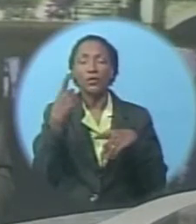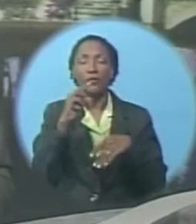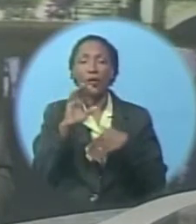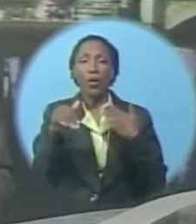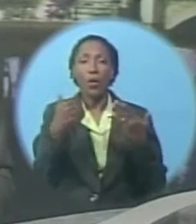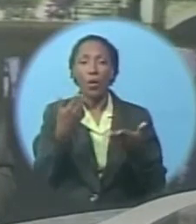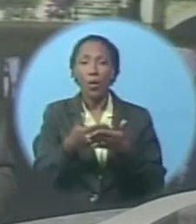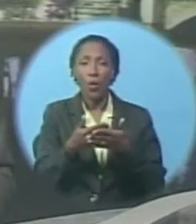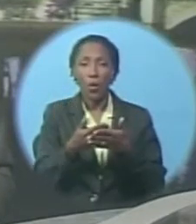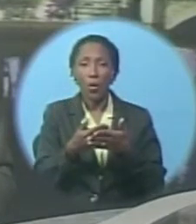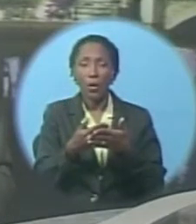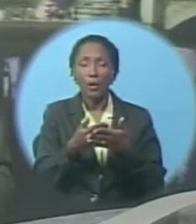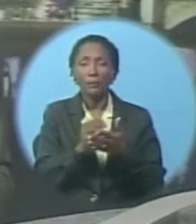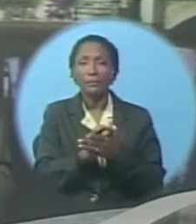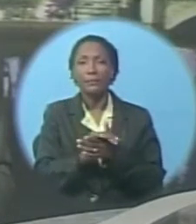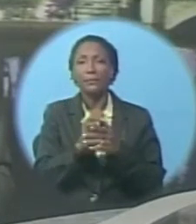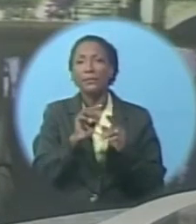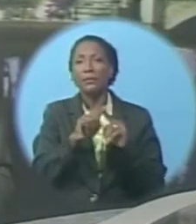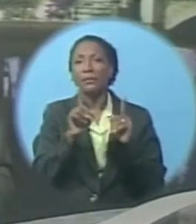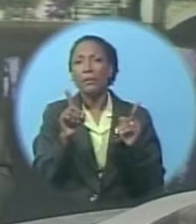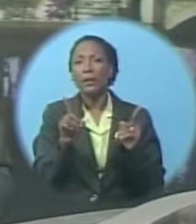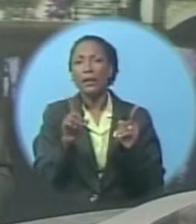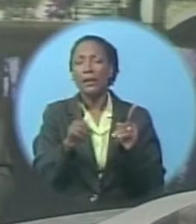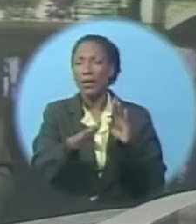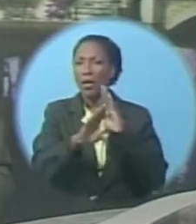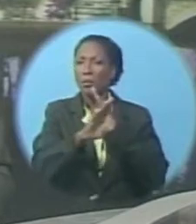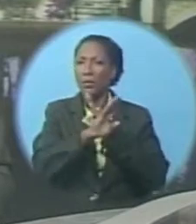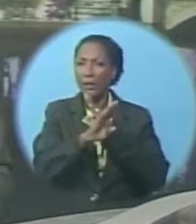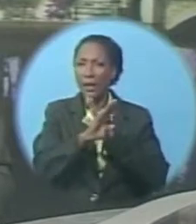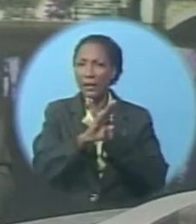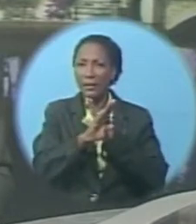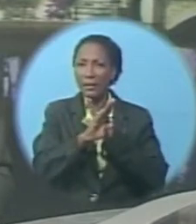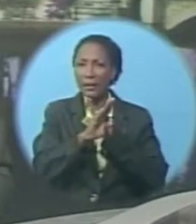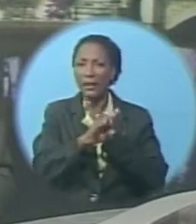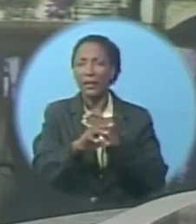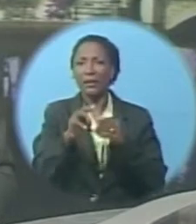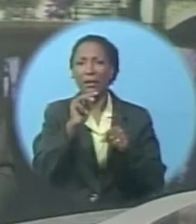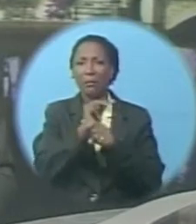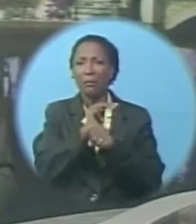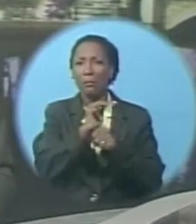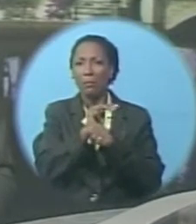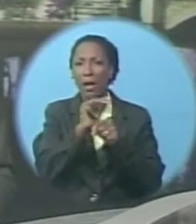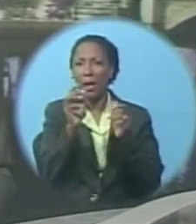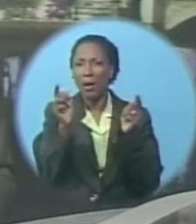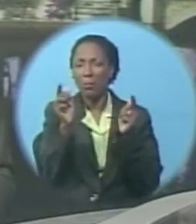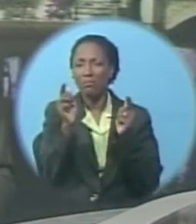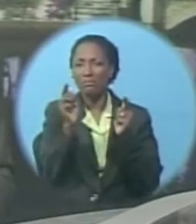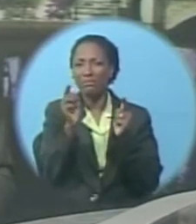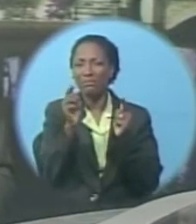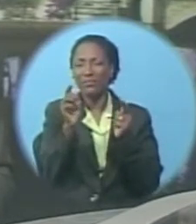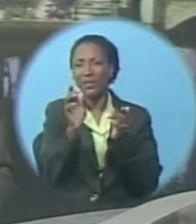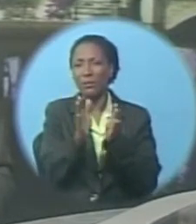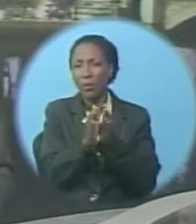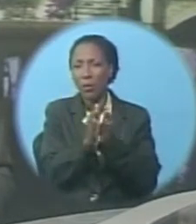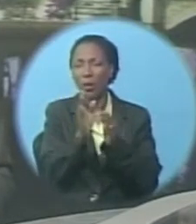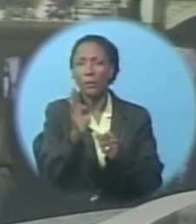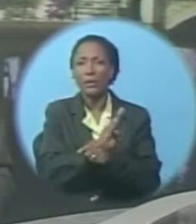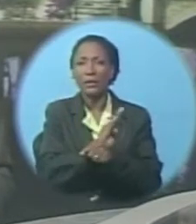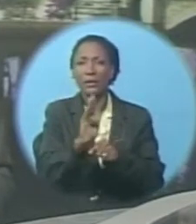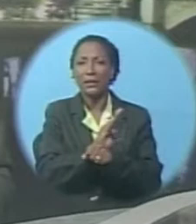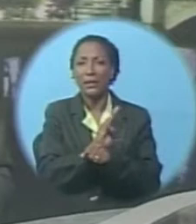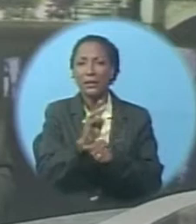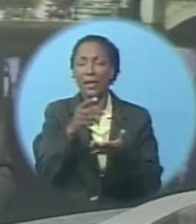registering a company, protection of minority investors, and the paying of taxes. The report, however, cites several areas which